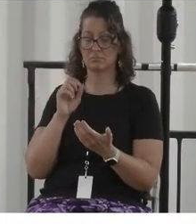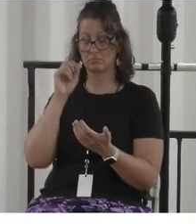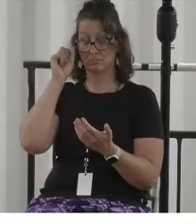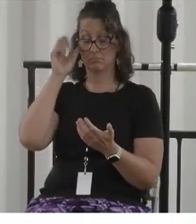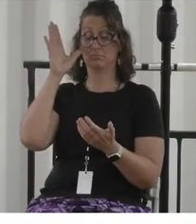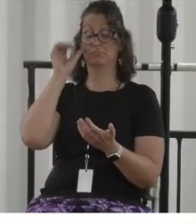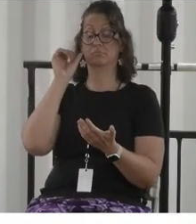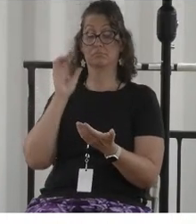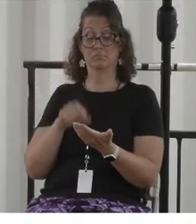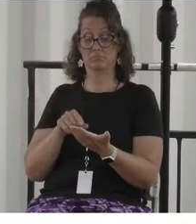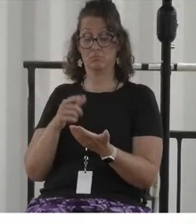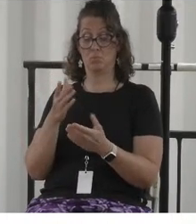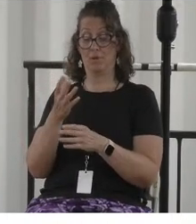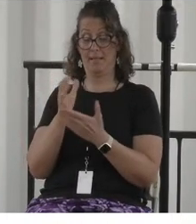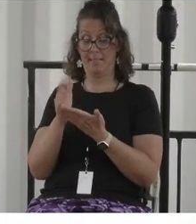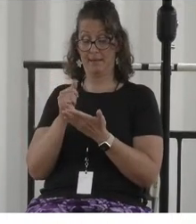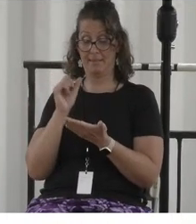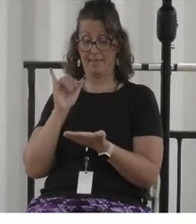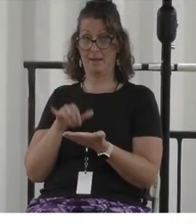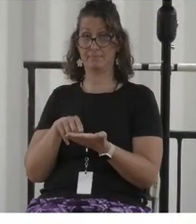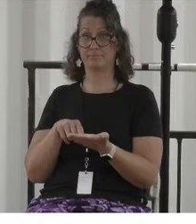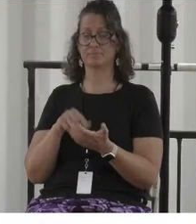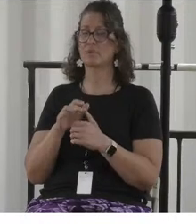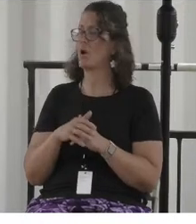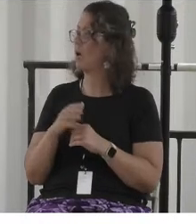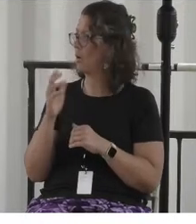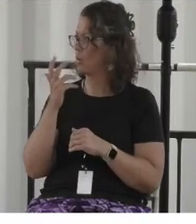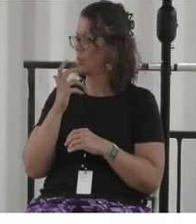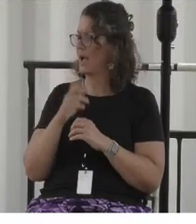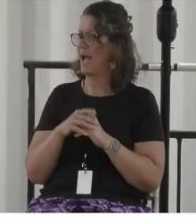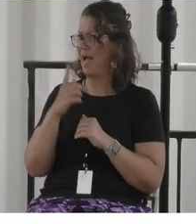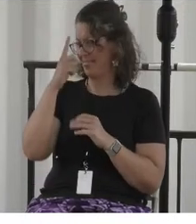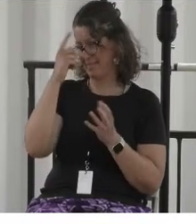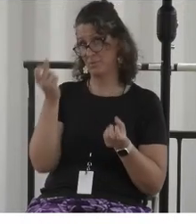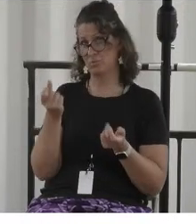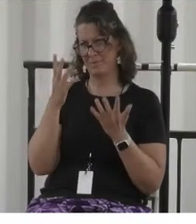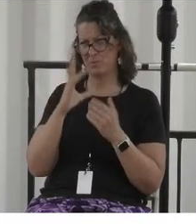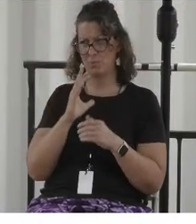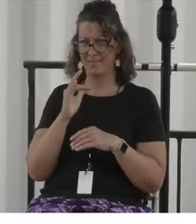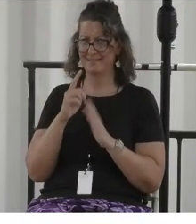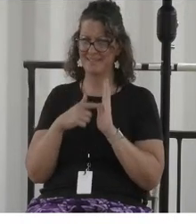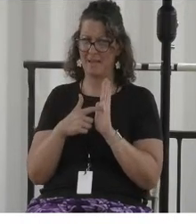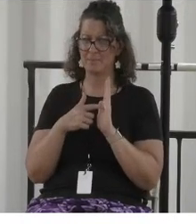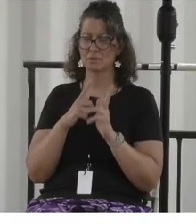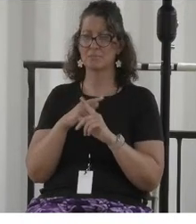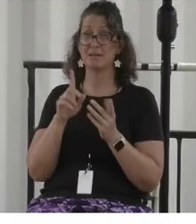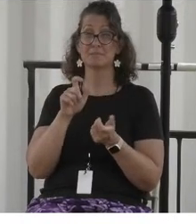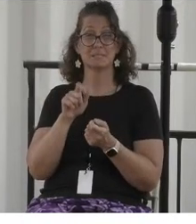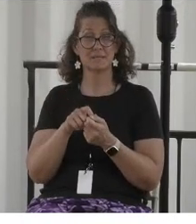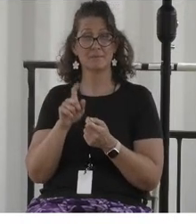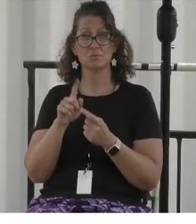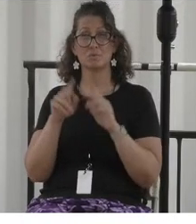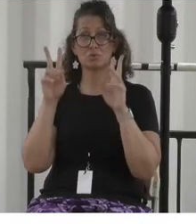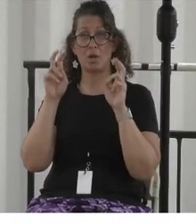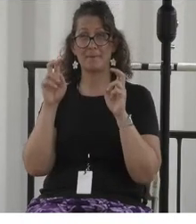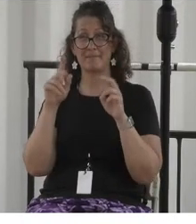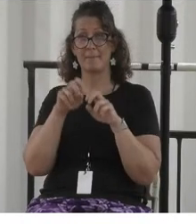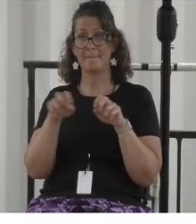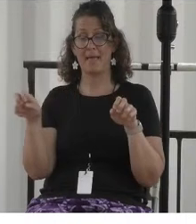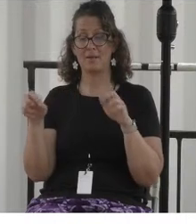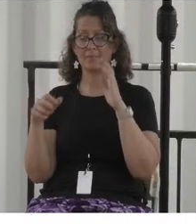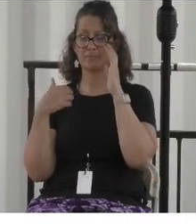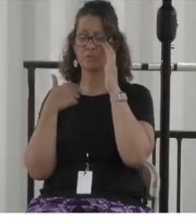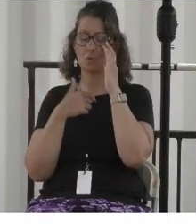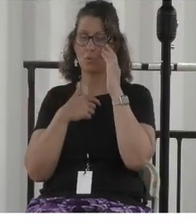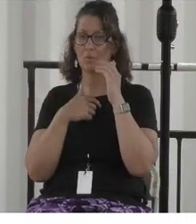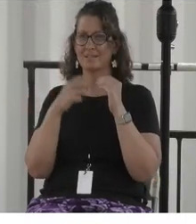you were able to collect. Oh gosh, I think there's so many cool examples, but specific to the topic of the panel, I think we